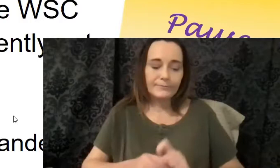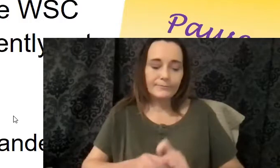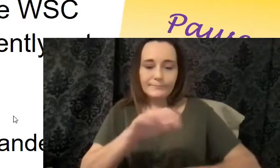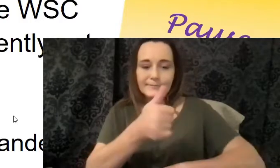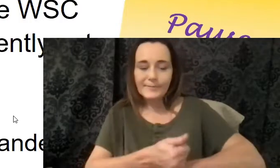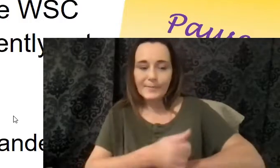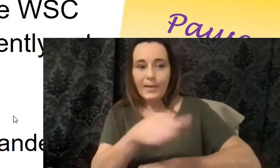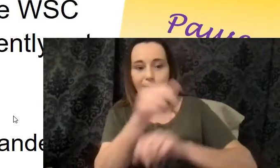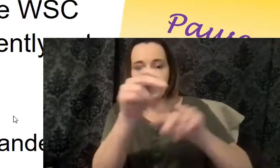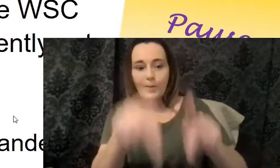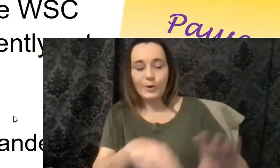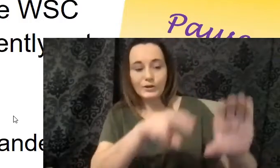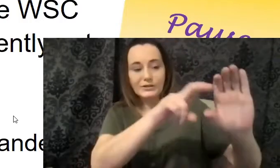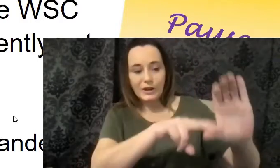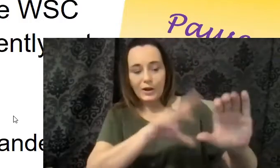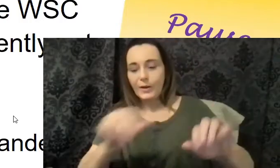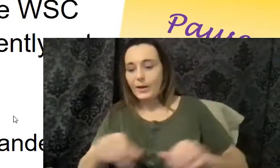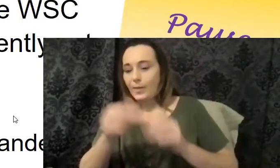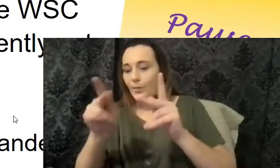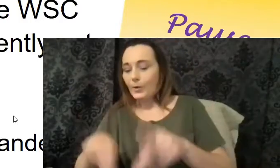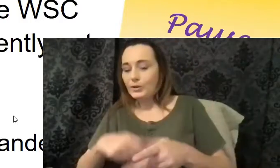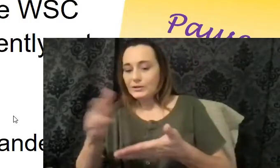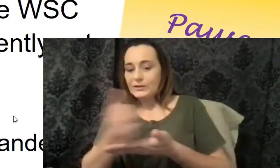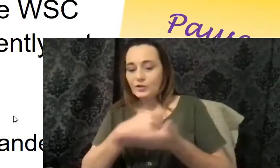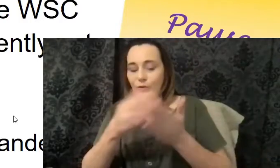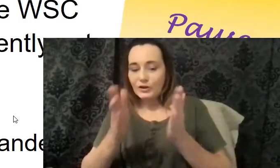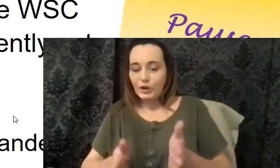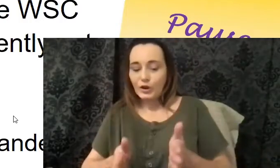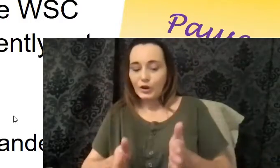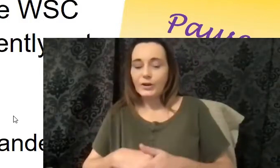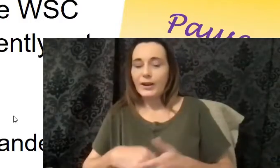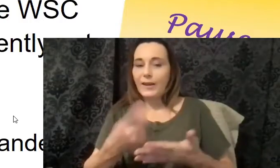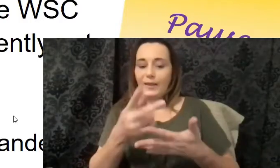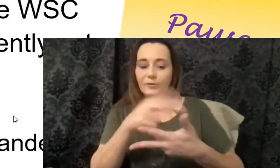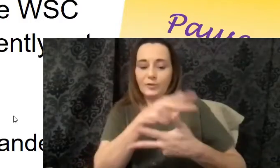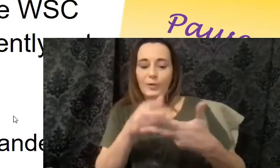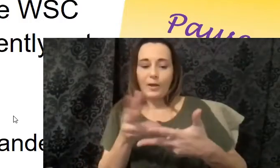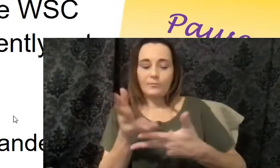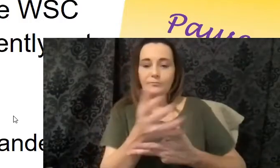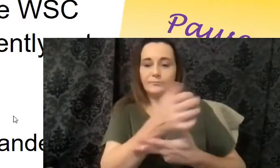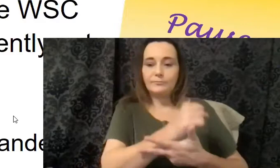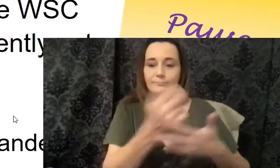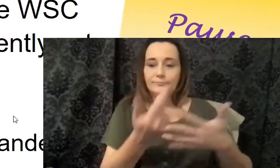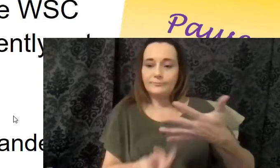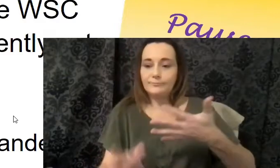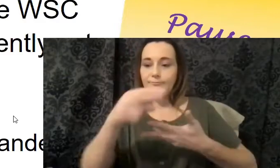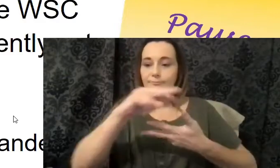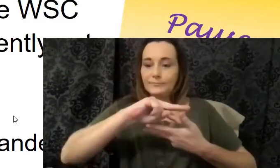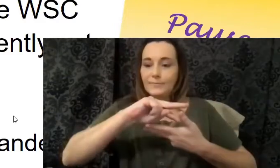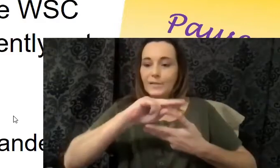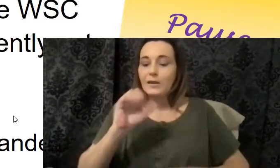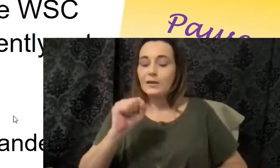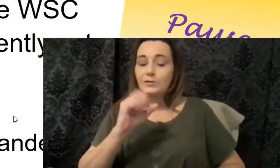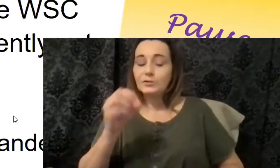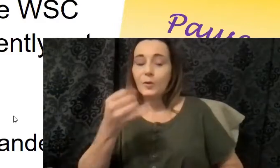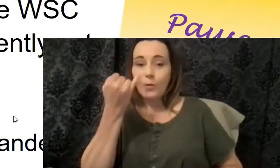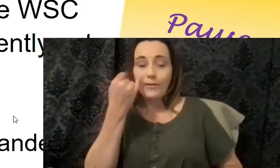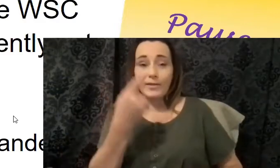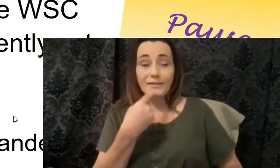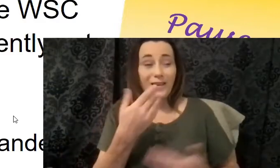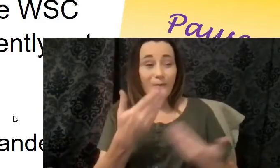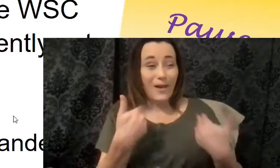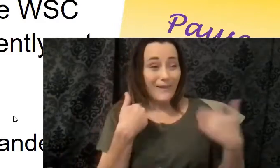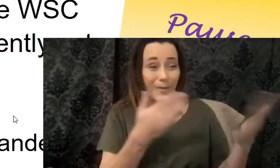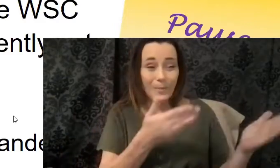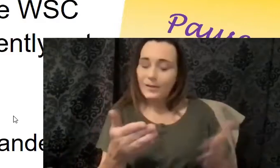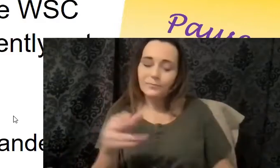and treasurer. Yeah, and they would just roll off, I guess. Then we would also, so to say, do we have a plan? No,